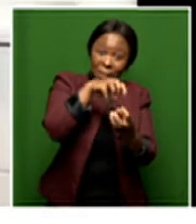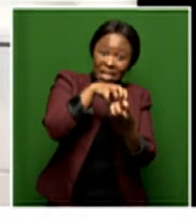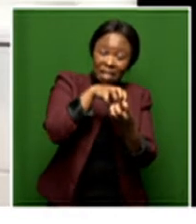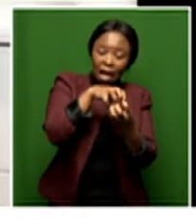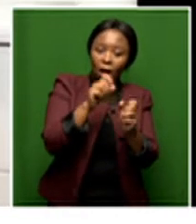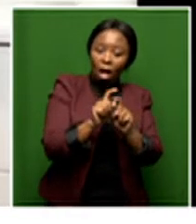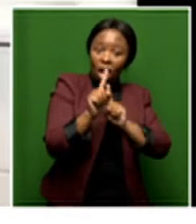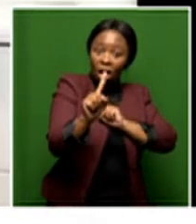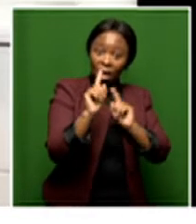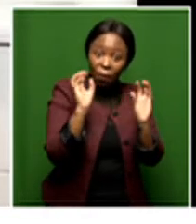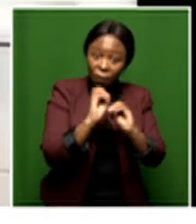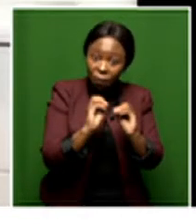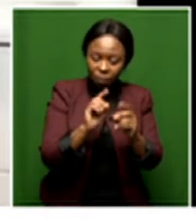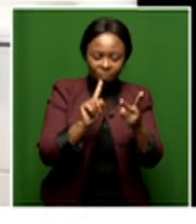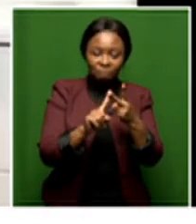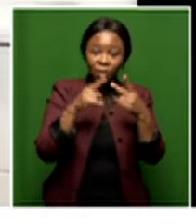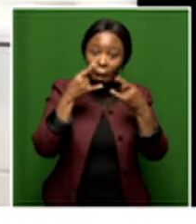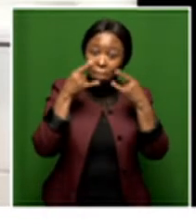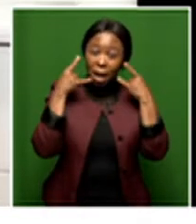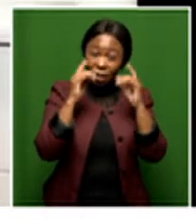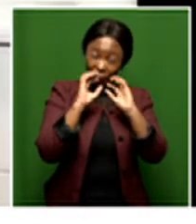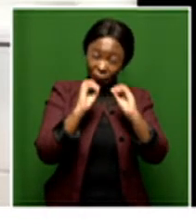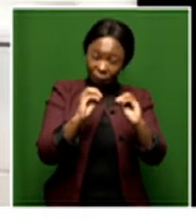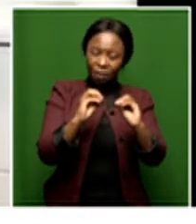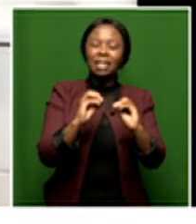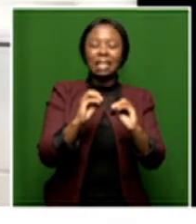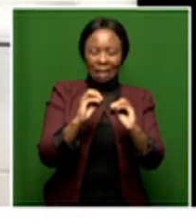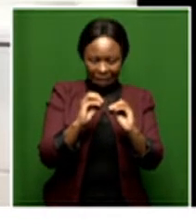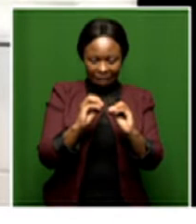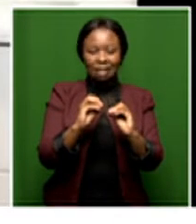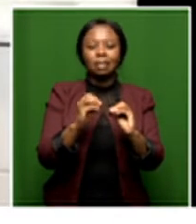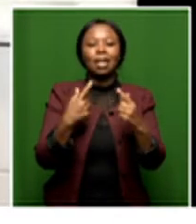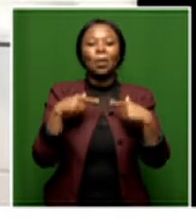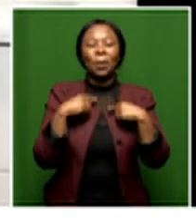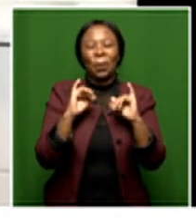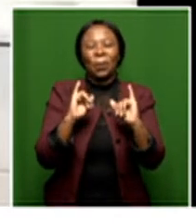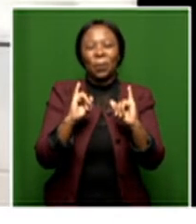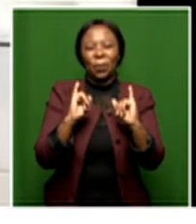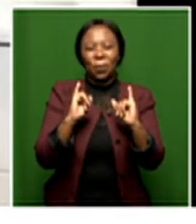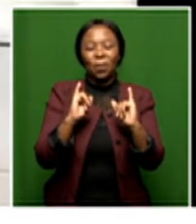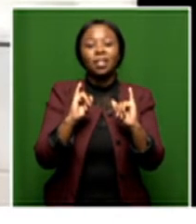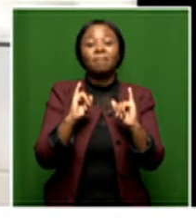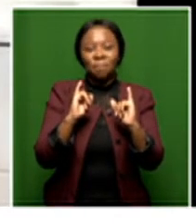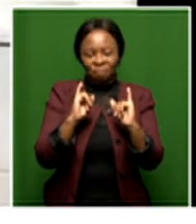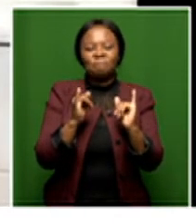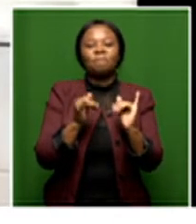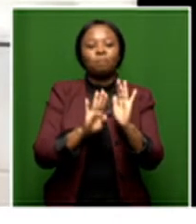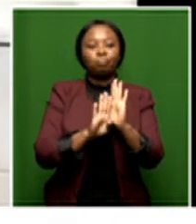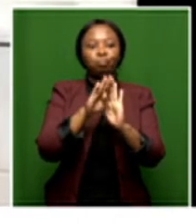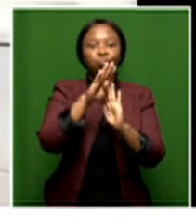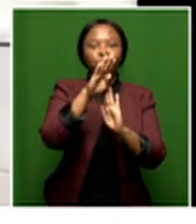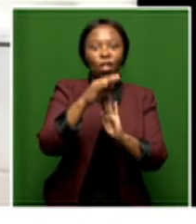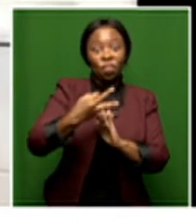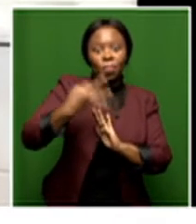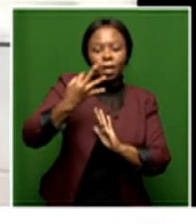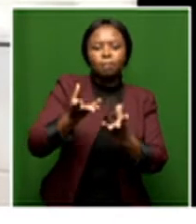social distancing, without mask wearing, then we are going to set the scenes ourselves as citizens for a third wave. If we